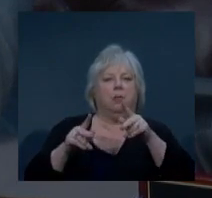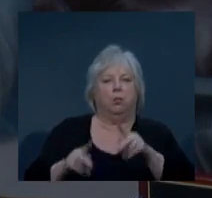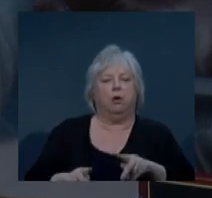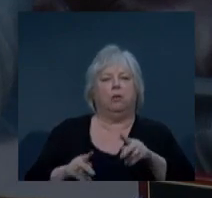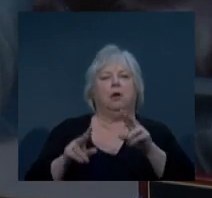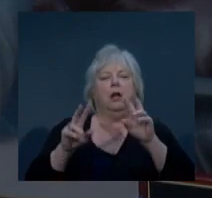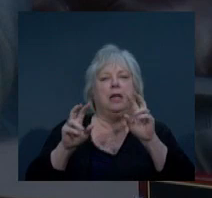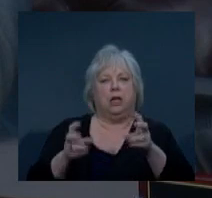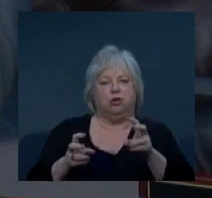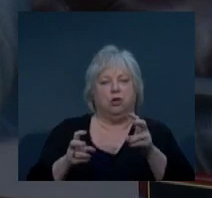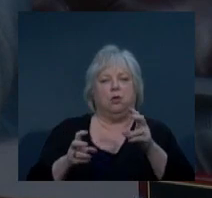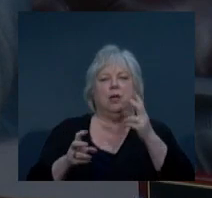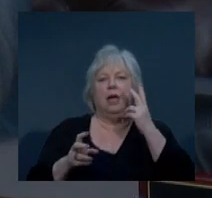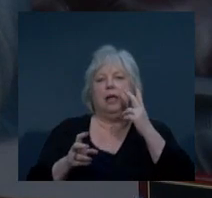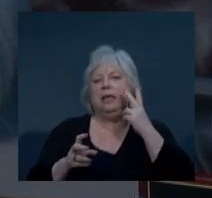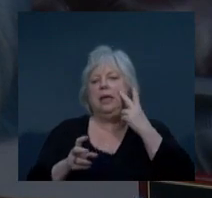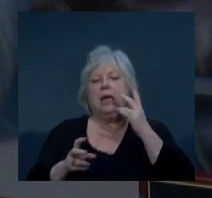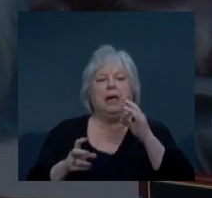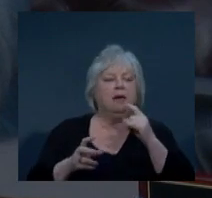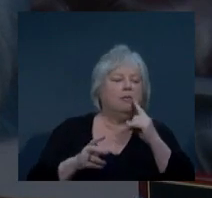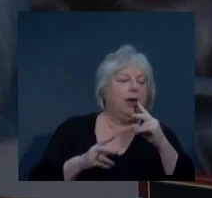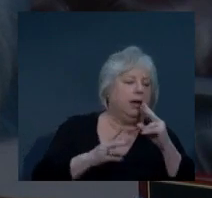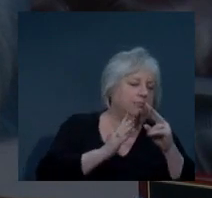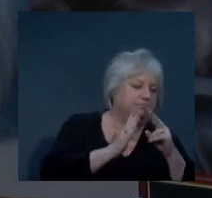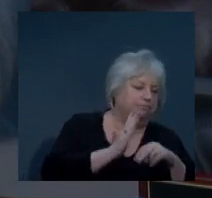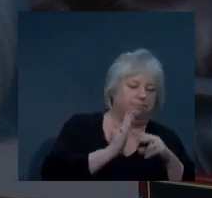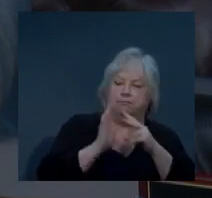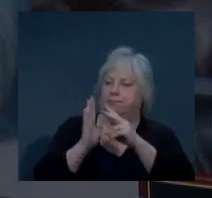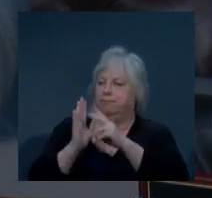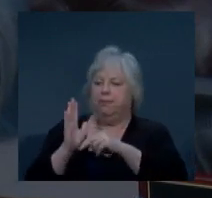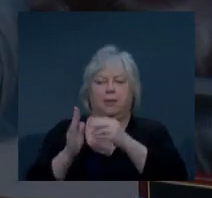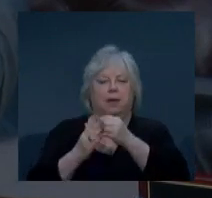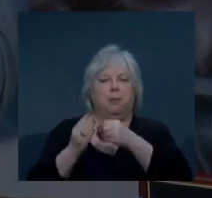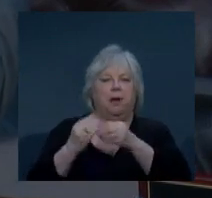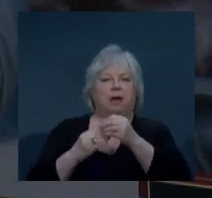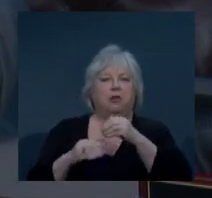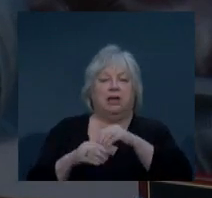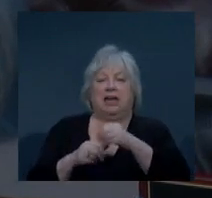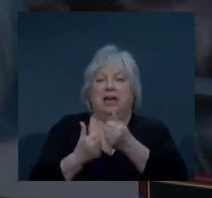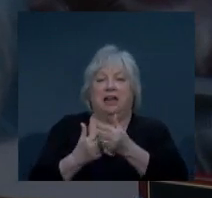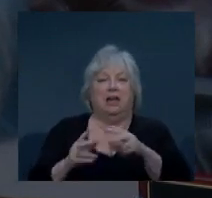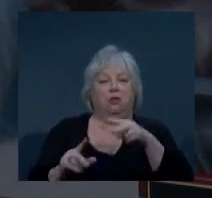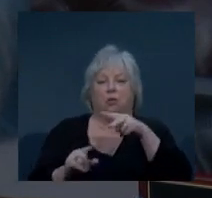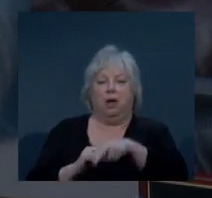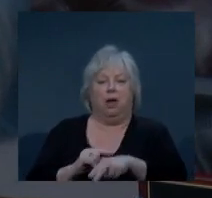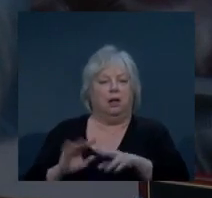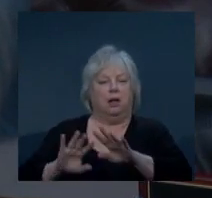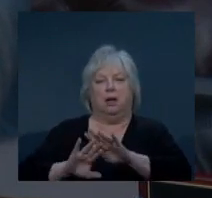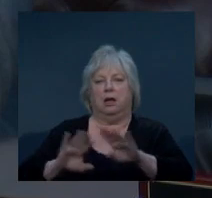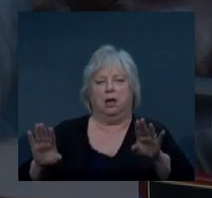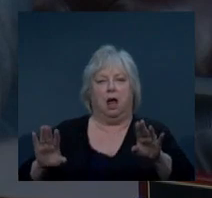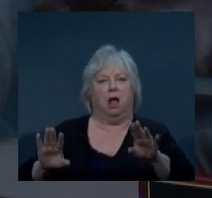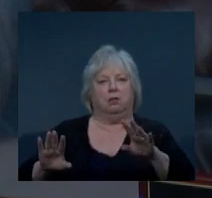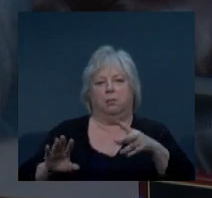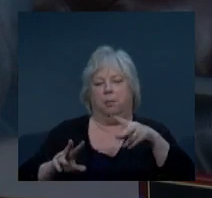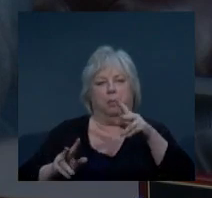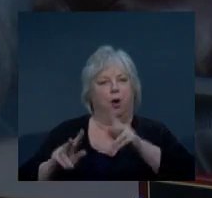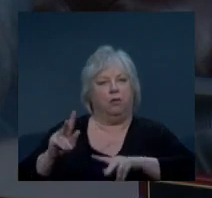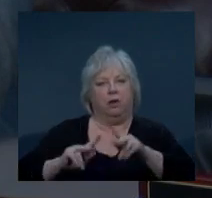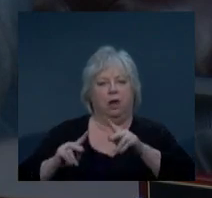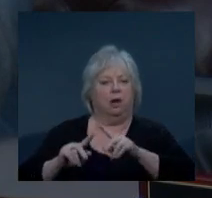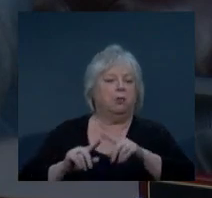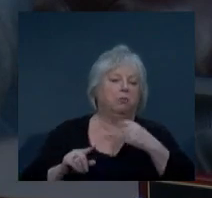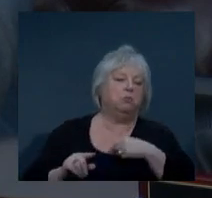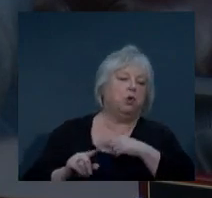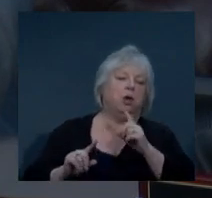issues and see if we can see anything in the budget that we think that we could cut. Now, we're not talking about cutting any personnel, but we're going to just go